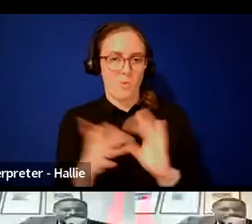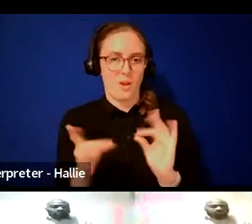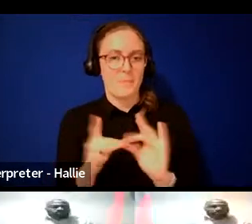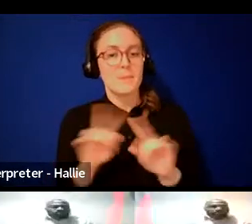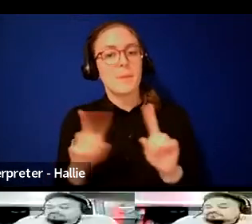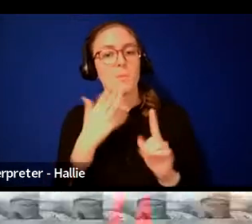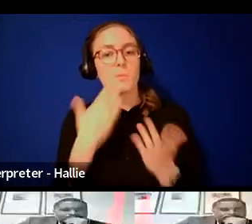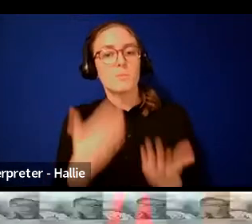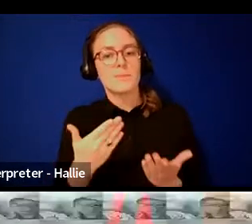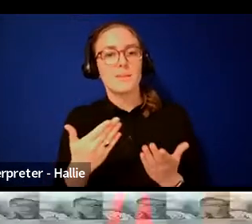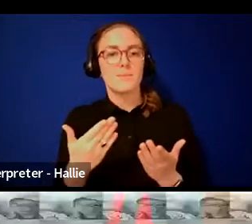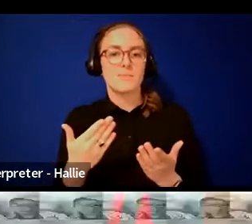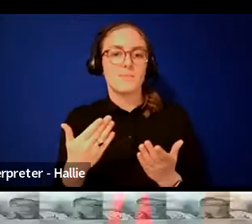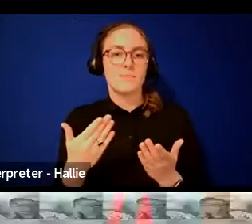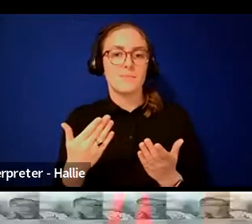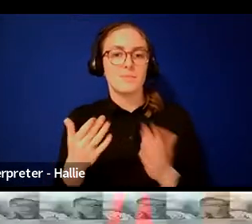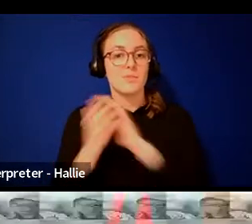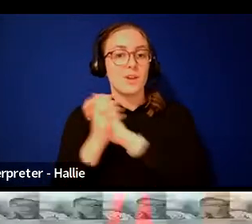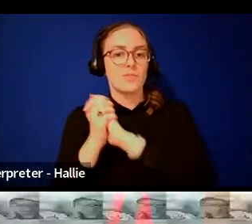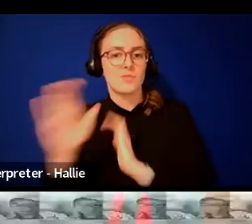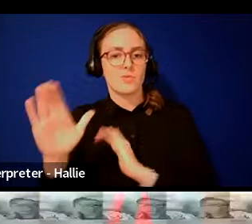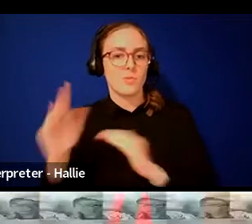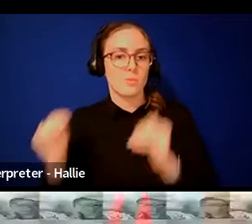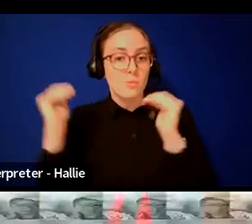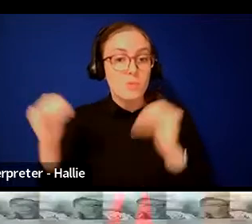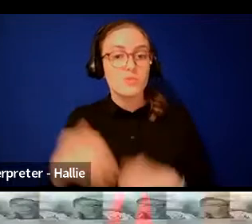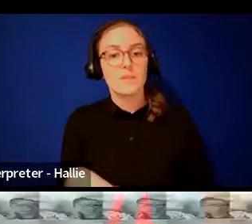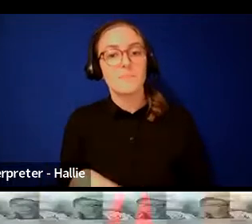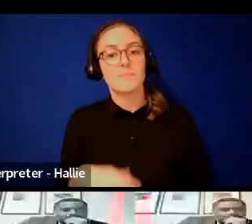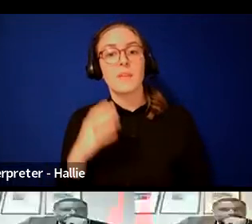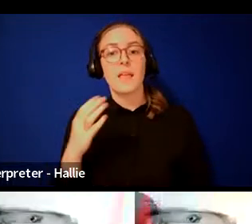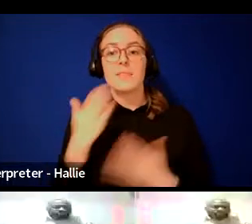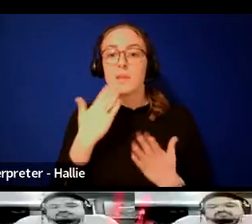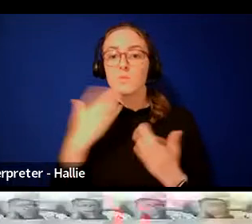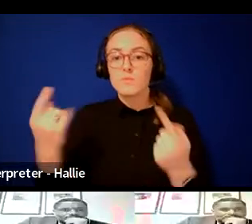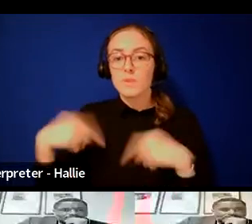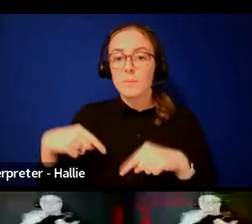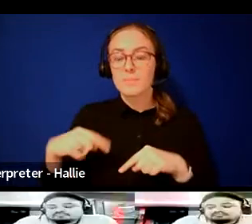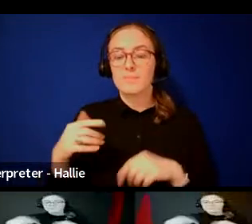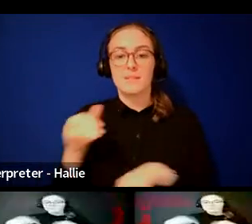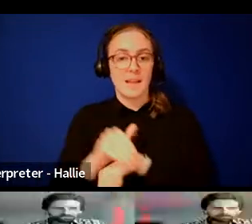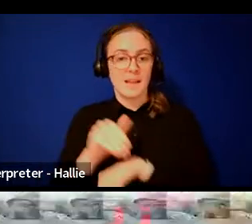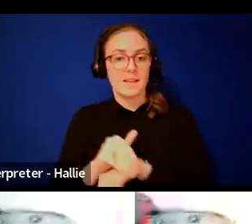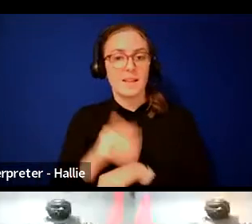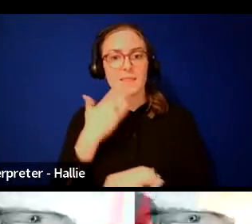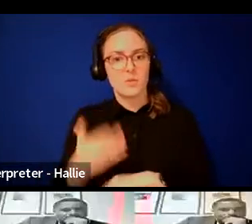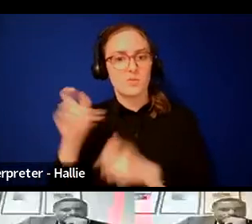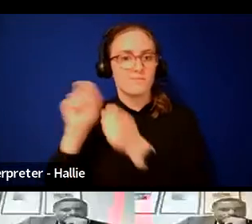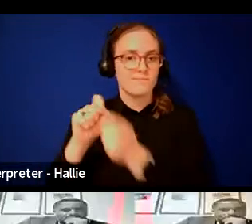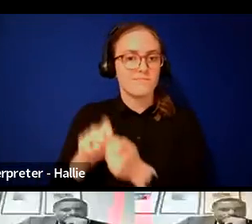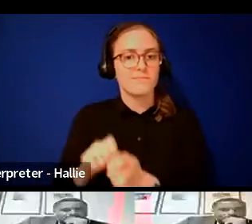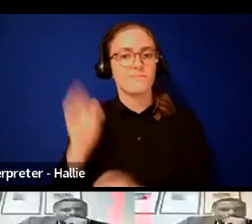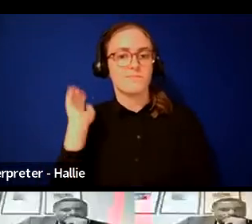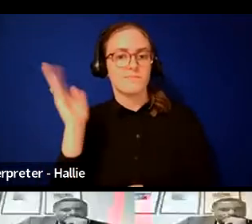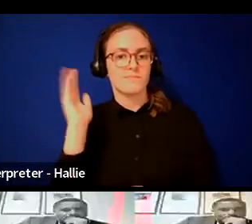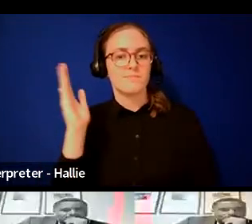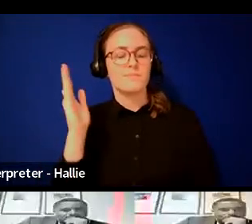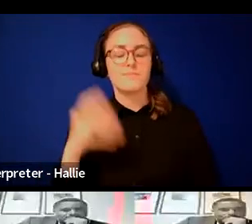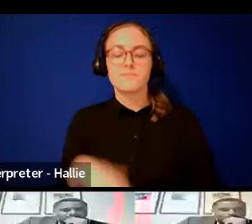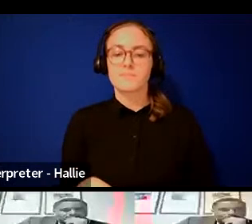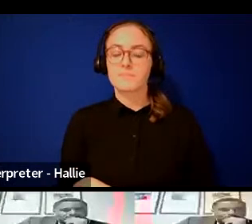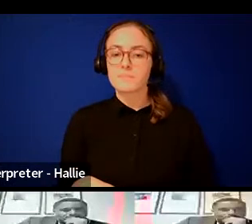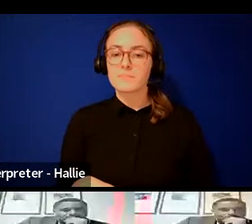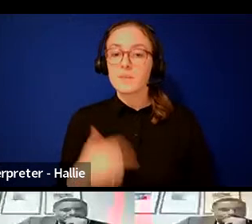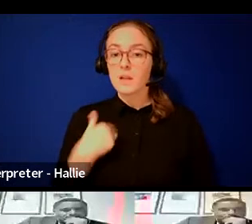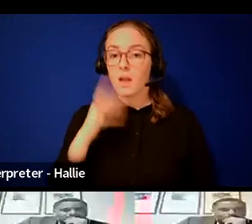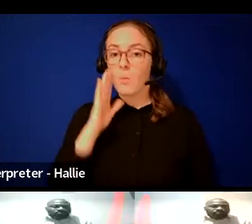promotion. And I also would like to say thank you for being here tonight. Thank you for being detailed with your presentation. And I